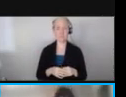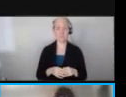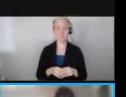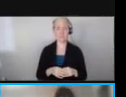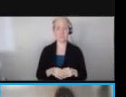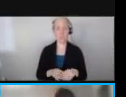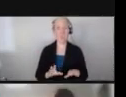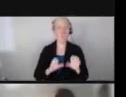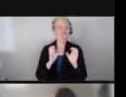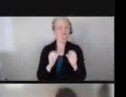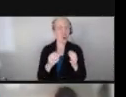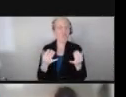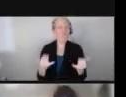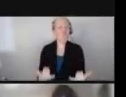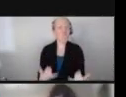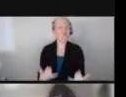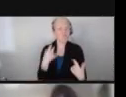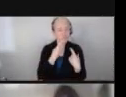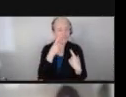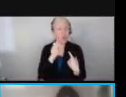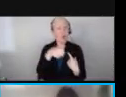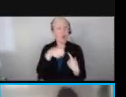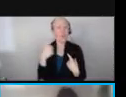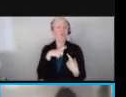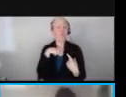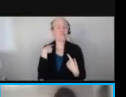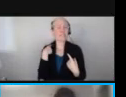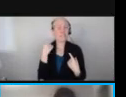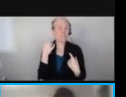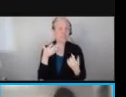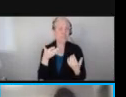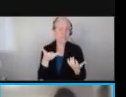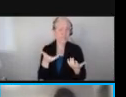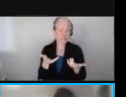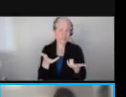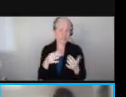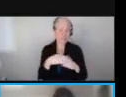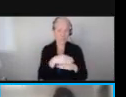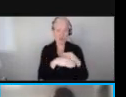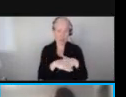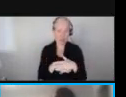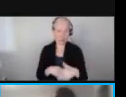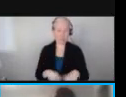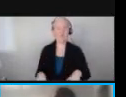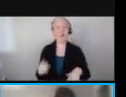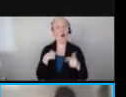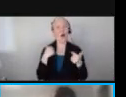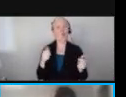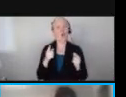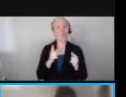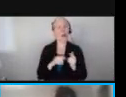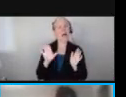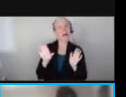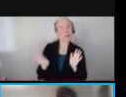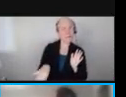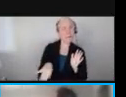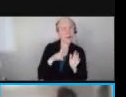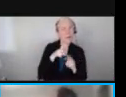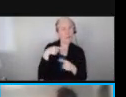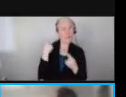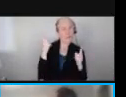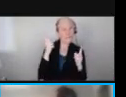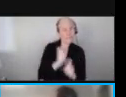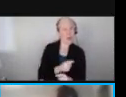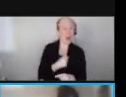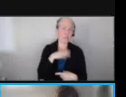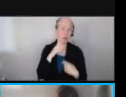So let's look at other risk interactions. So one of the things when I was trying to make my points on risk complexity, I was talking about the different